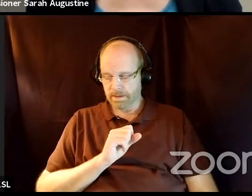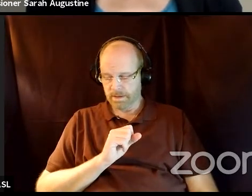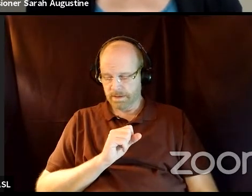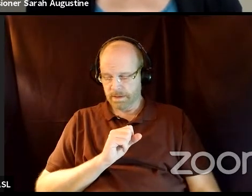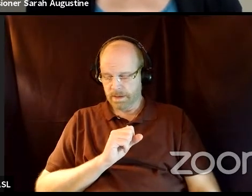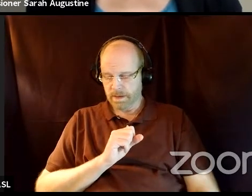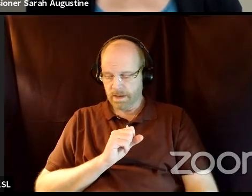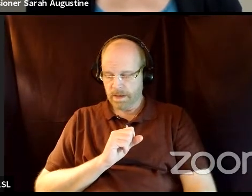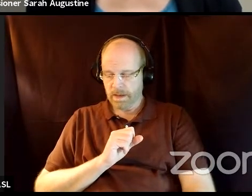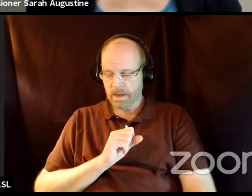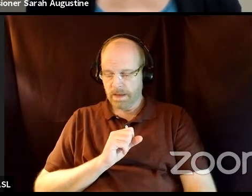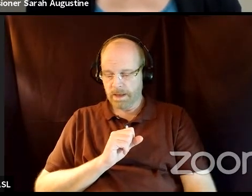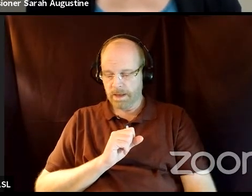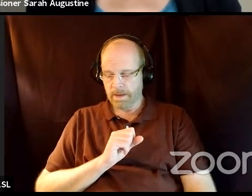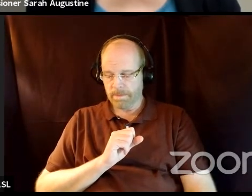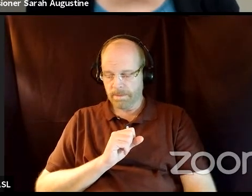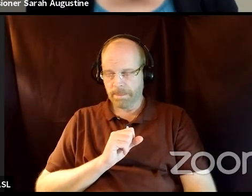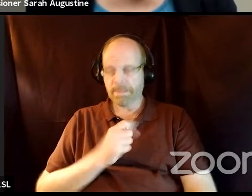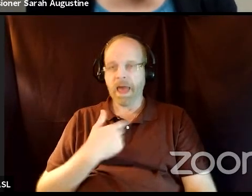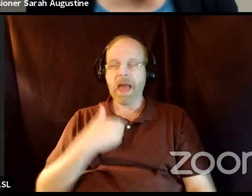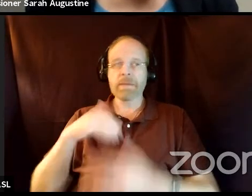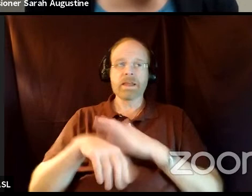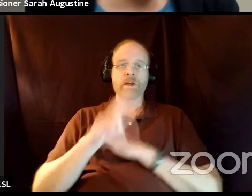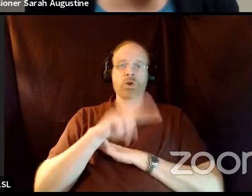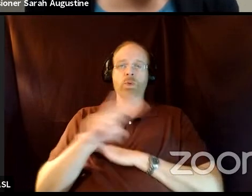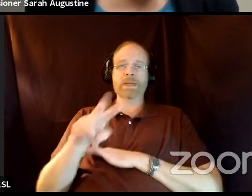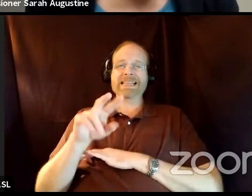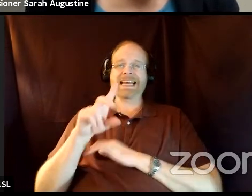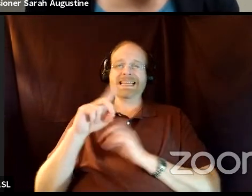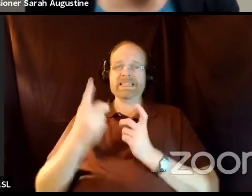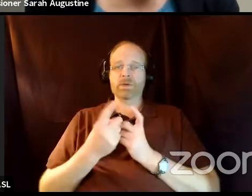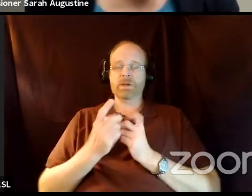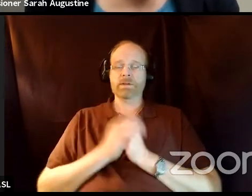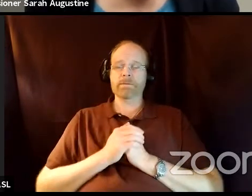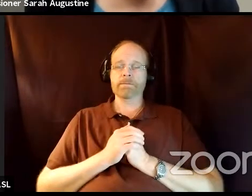And I am in the 22nd district.